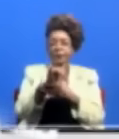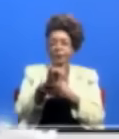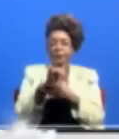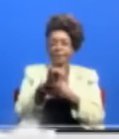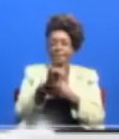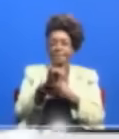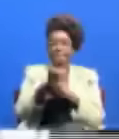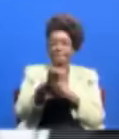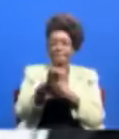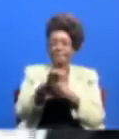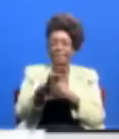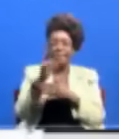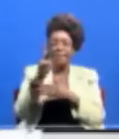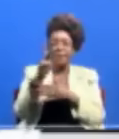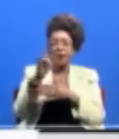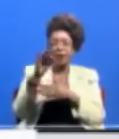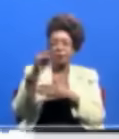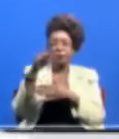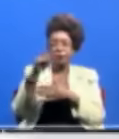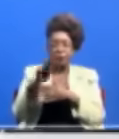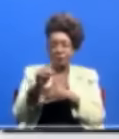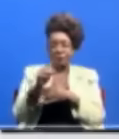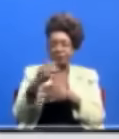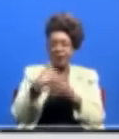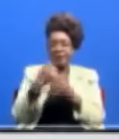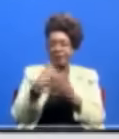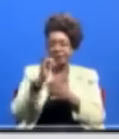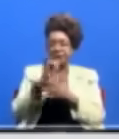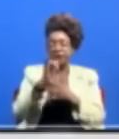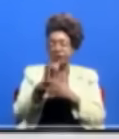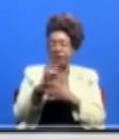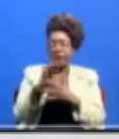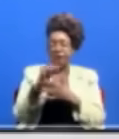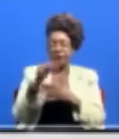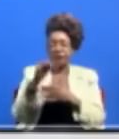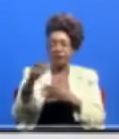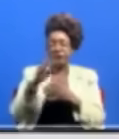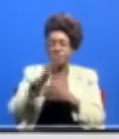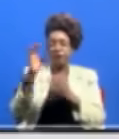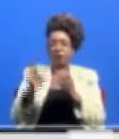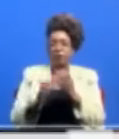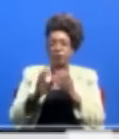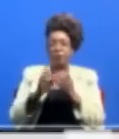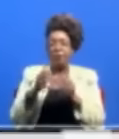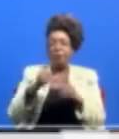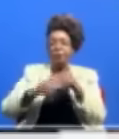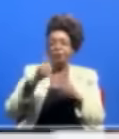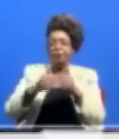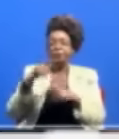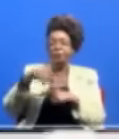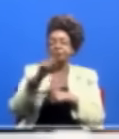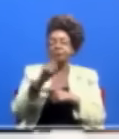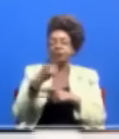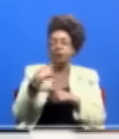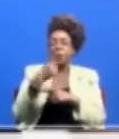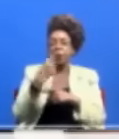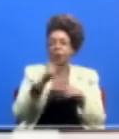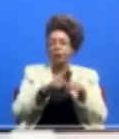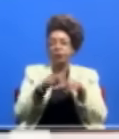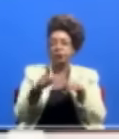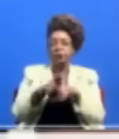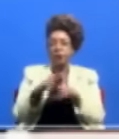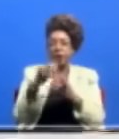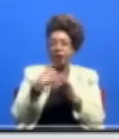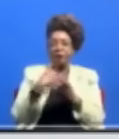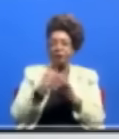Before Kelvin Kiptum stunned the world with his blistering world record in the streets of Chicago, little was known of his coach, who was also his bosom